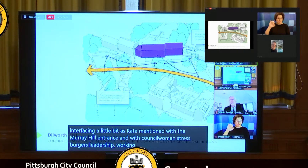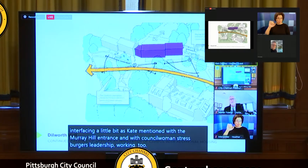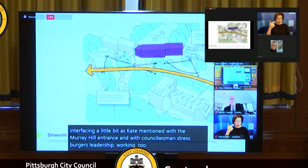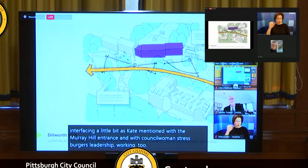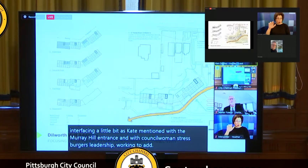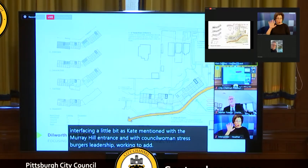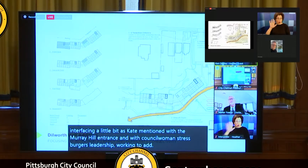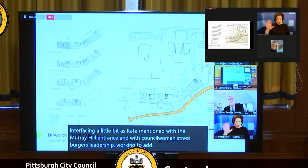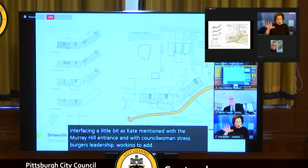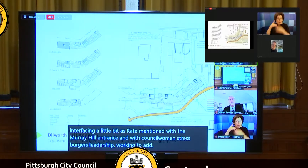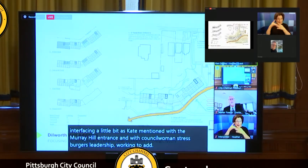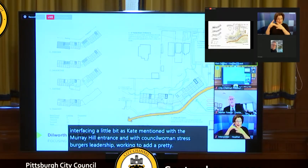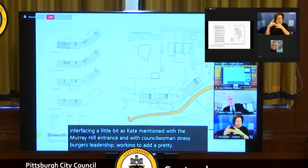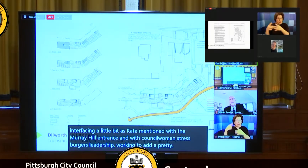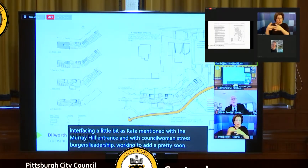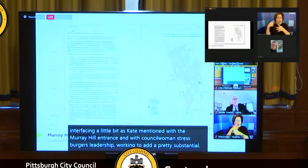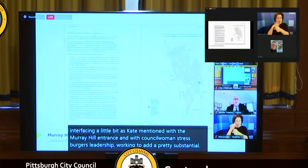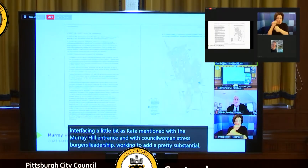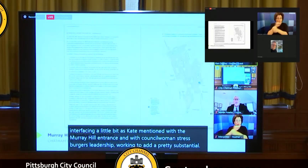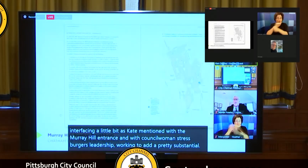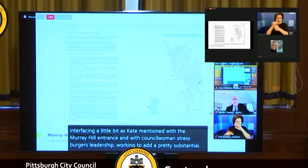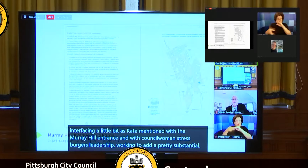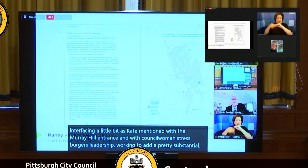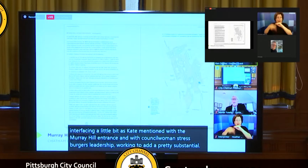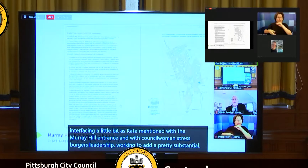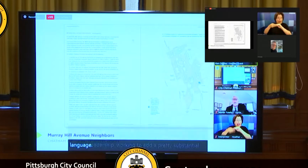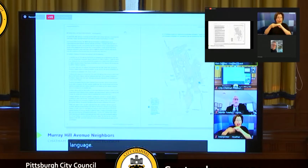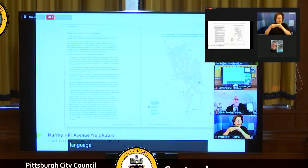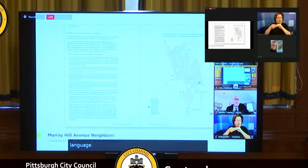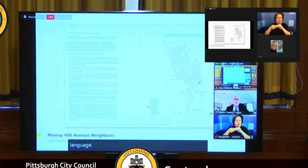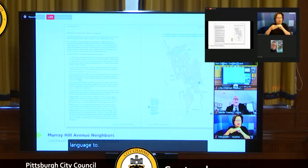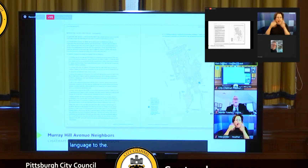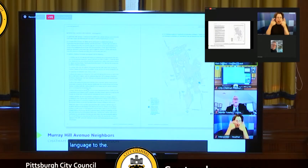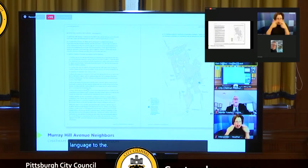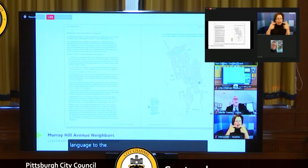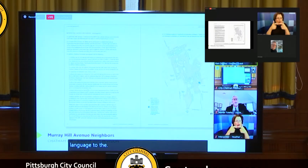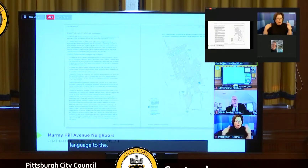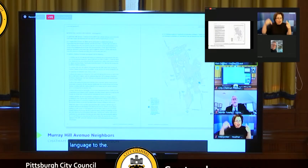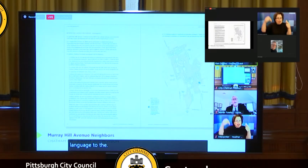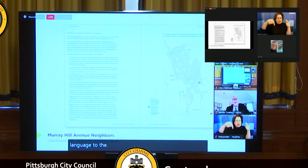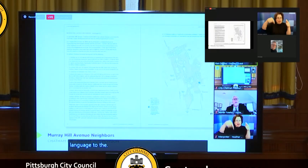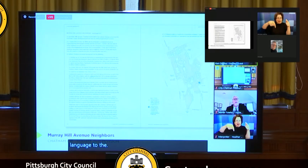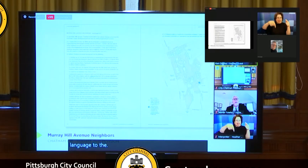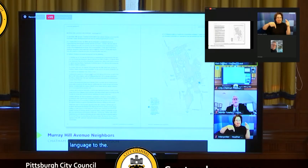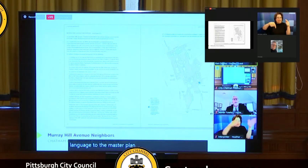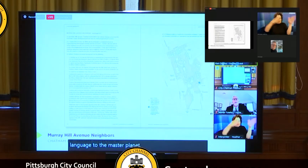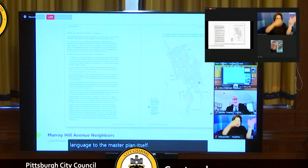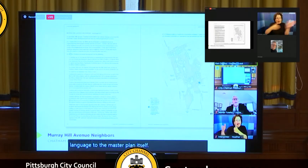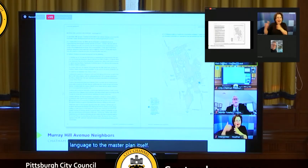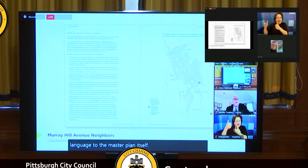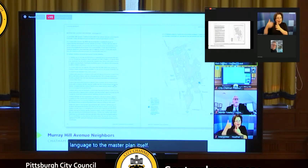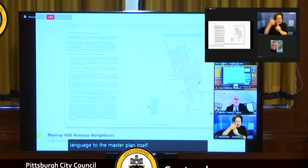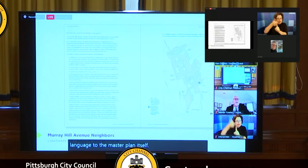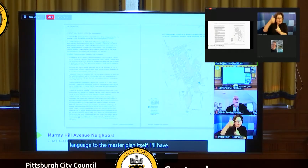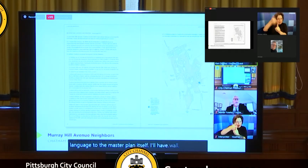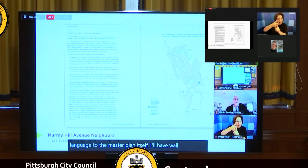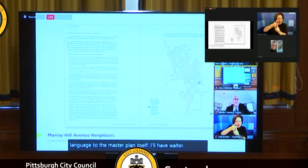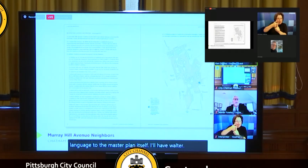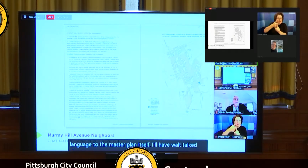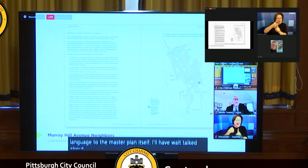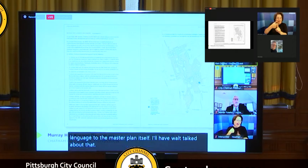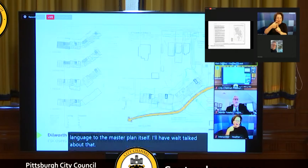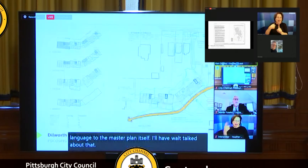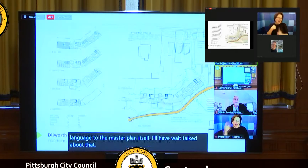add pretty substantial language to the master plan itself. I'll have Walt talk about